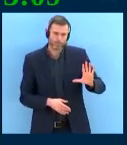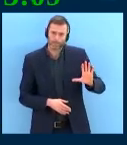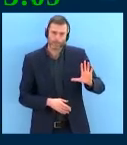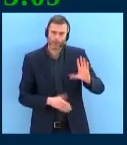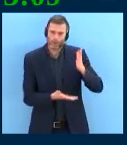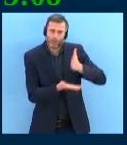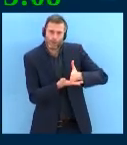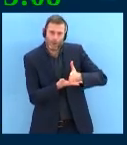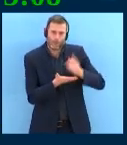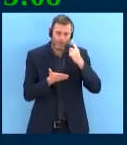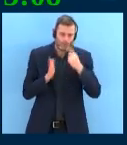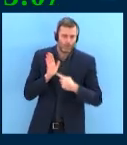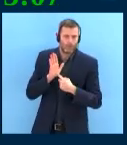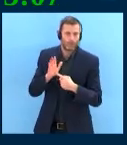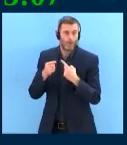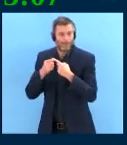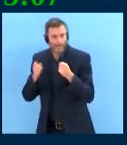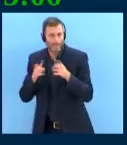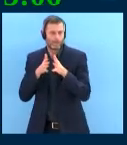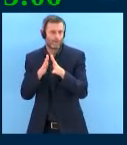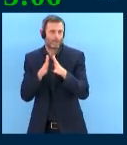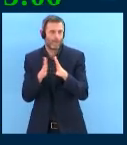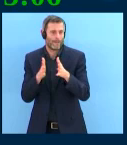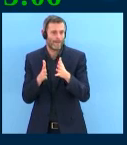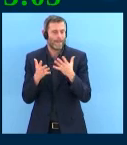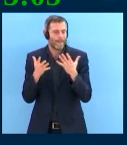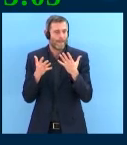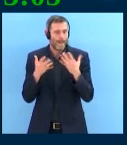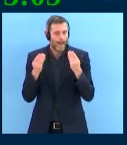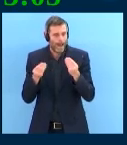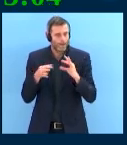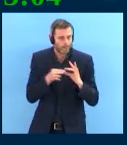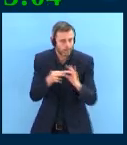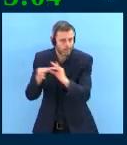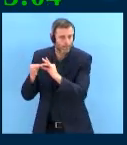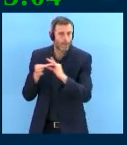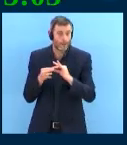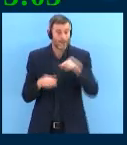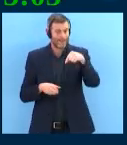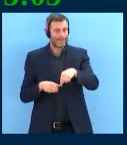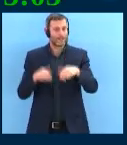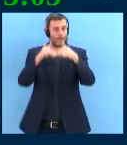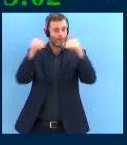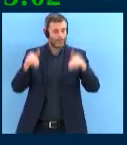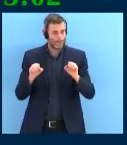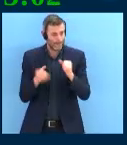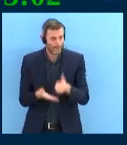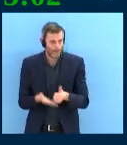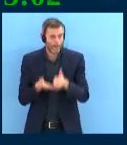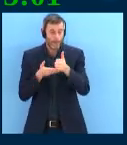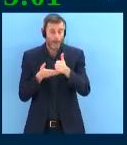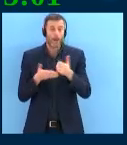to seize. It is also crucial to realize that it is not a fight only belonging to minorities,